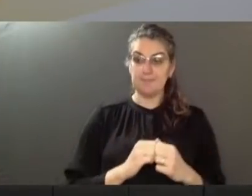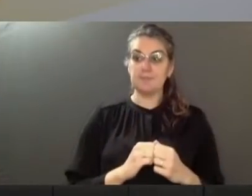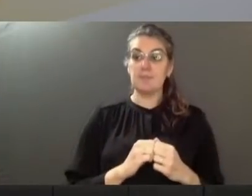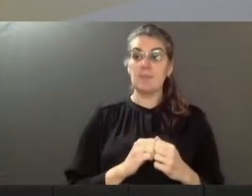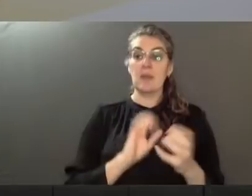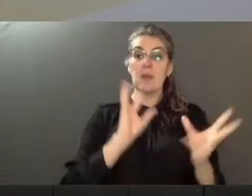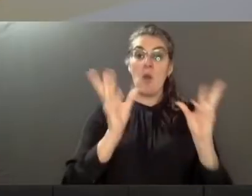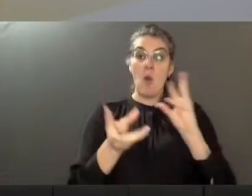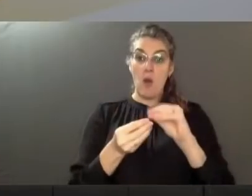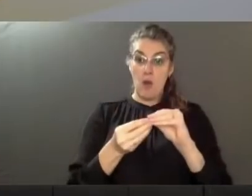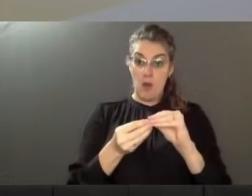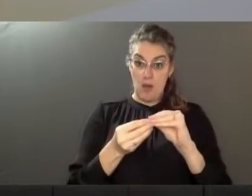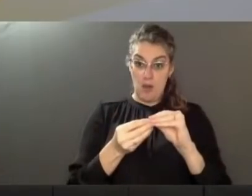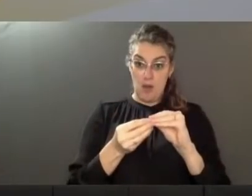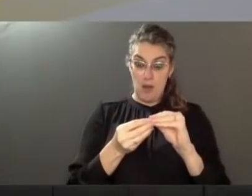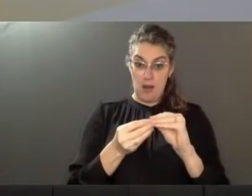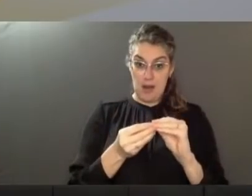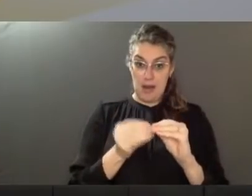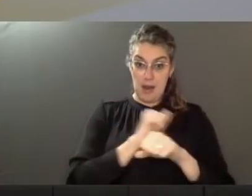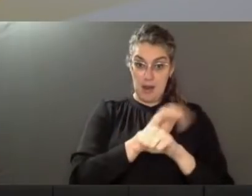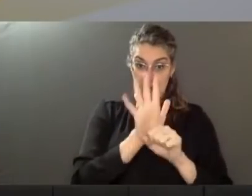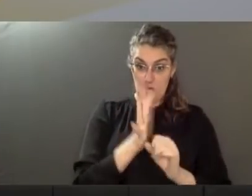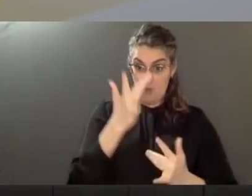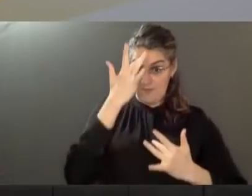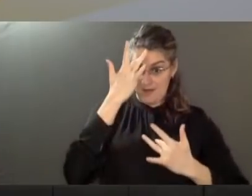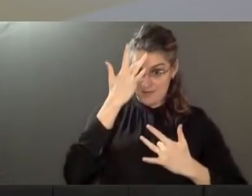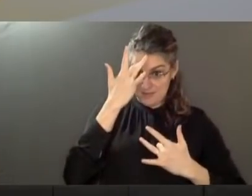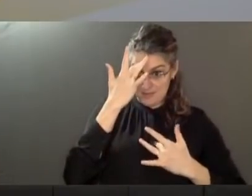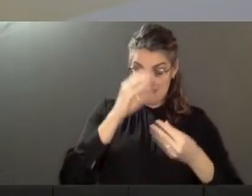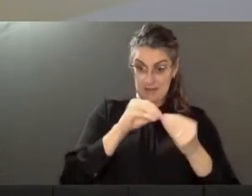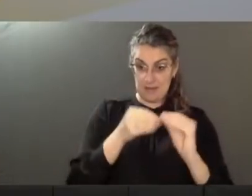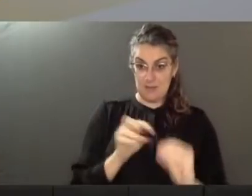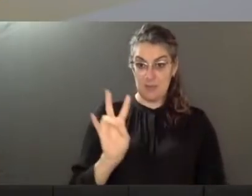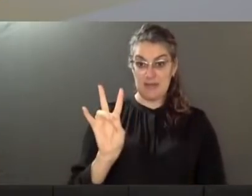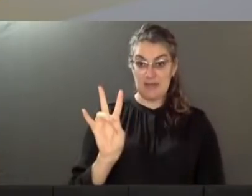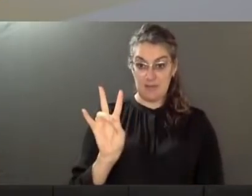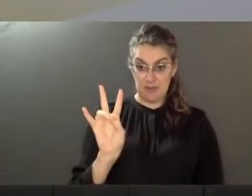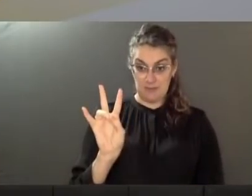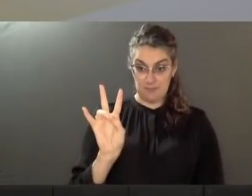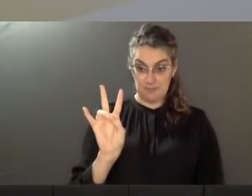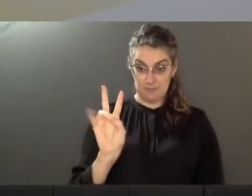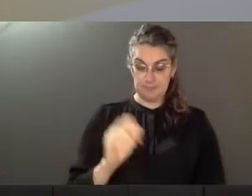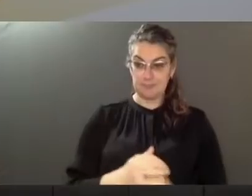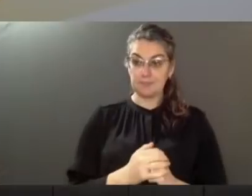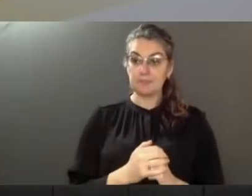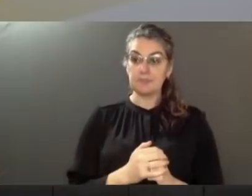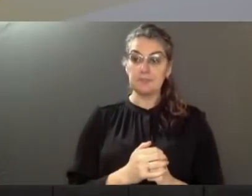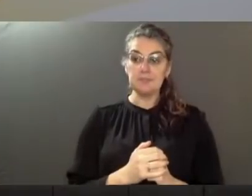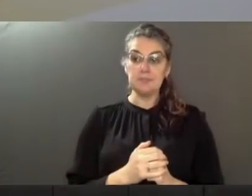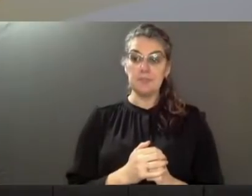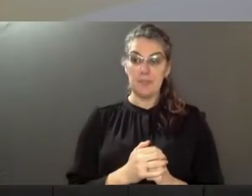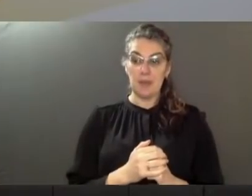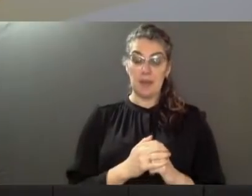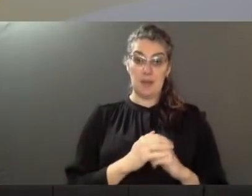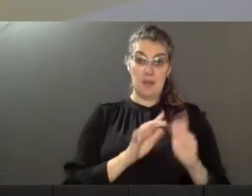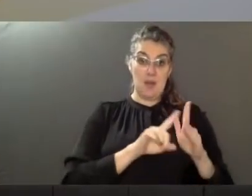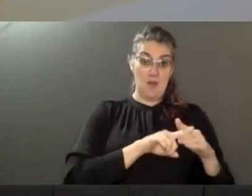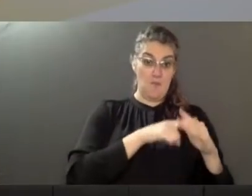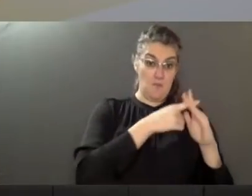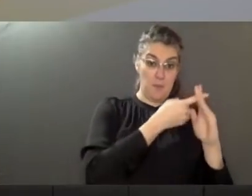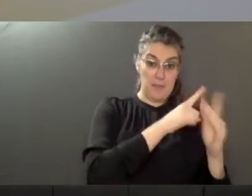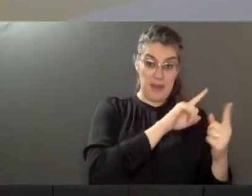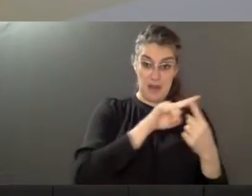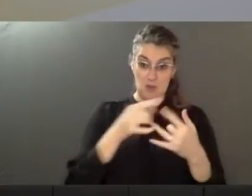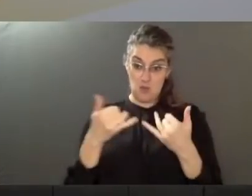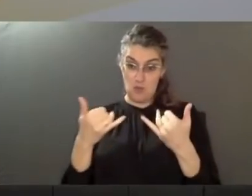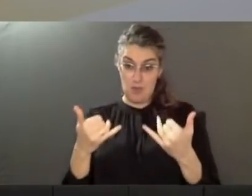They are isolating at home and public health is following them daily. Since the pandemic began, we've had 110